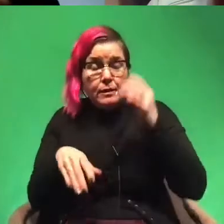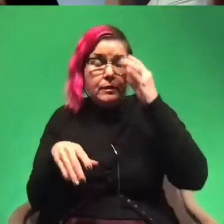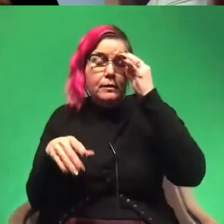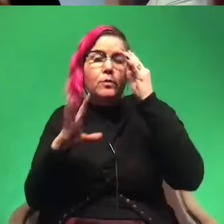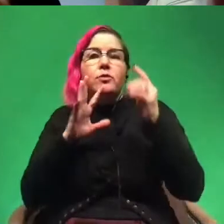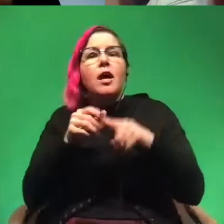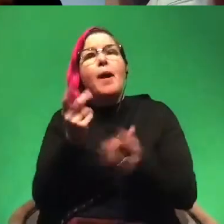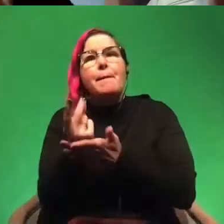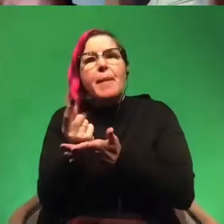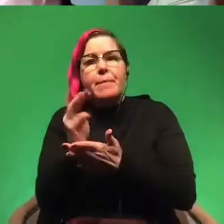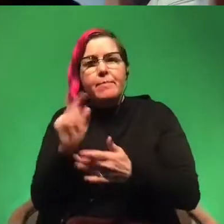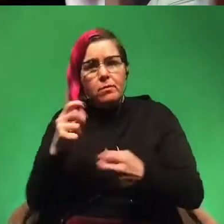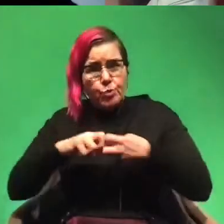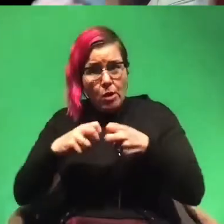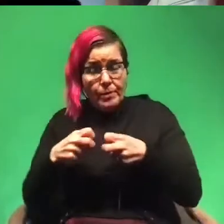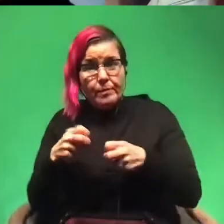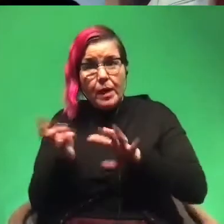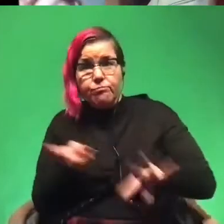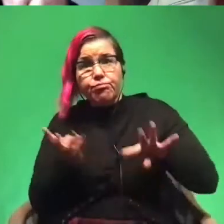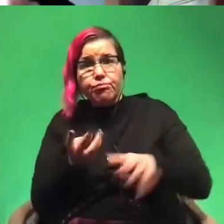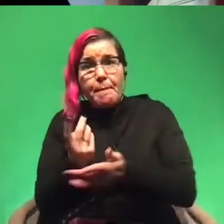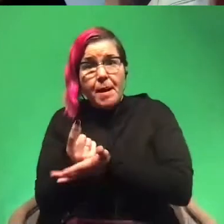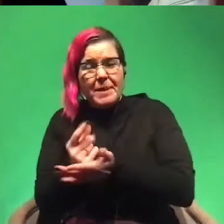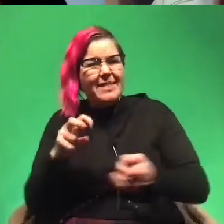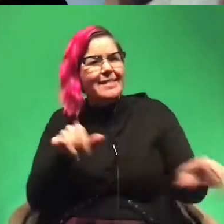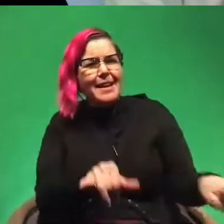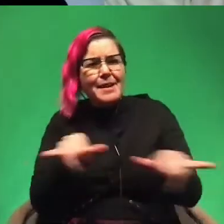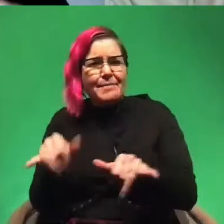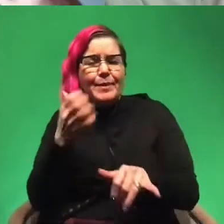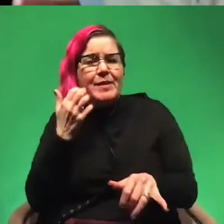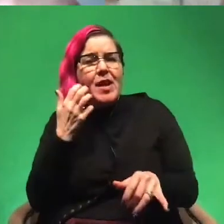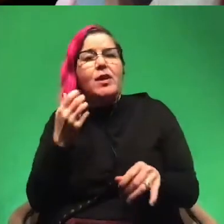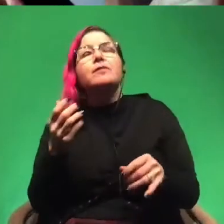puppy mills being a problem. This is the exact same thing. And when we have